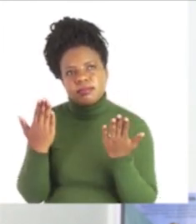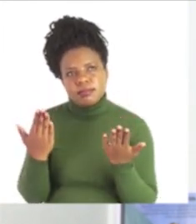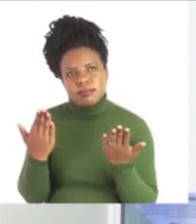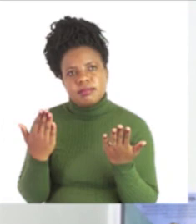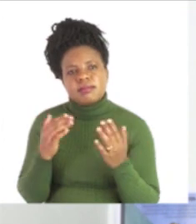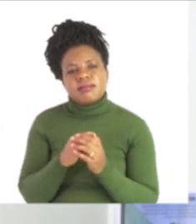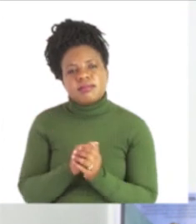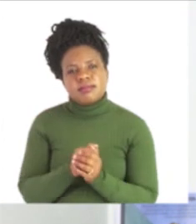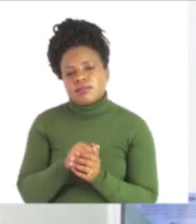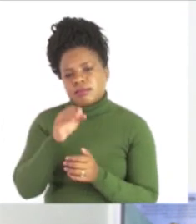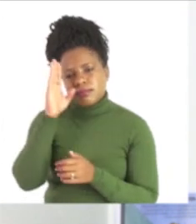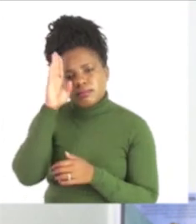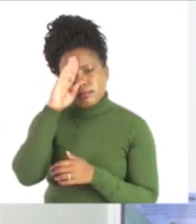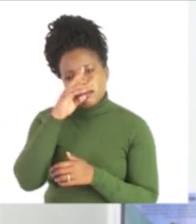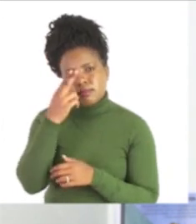remember to